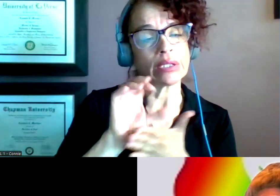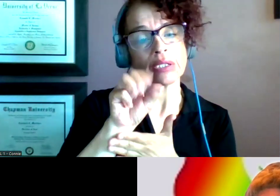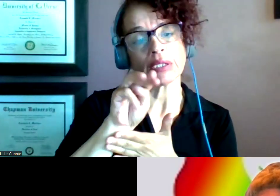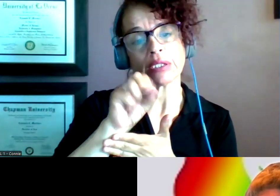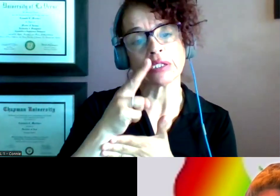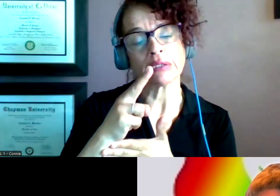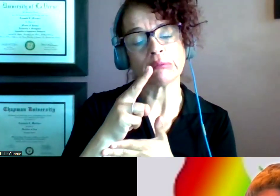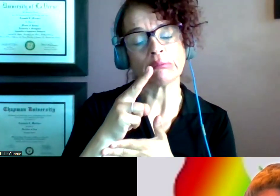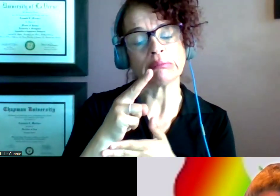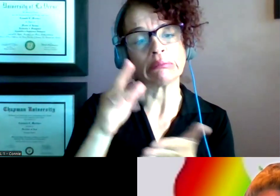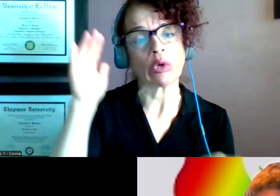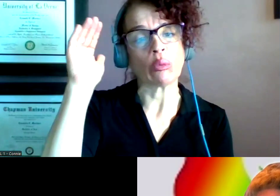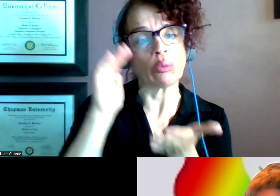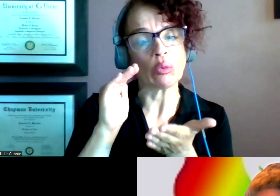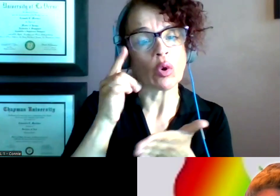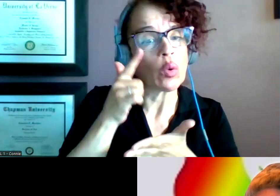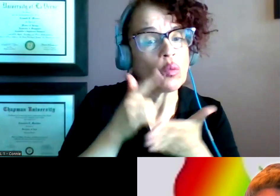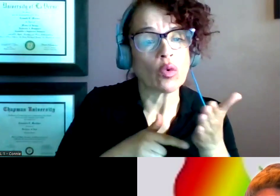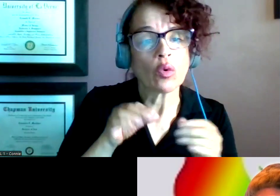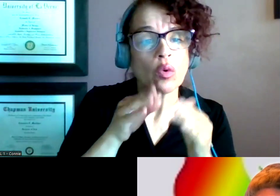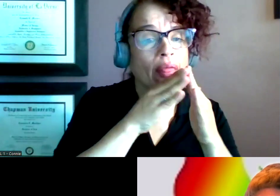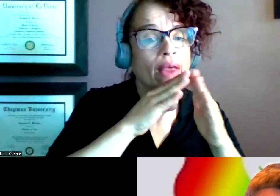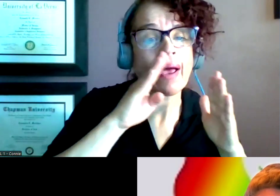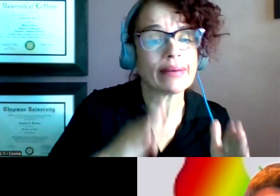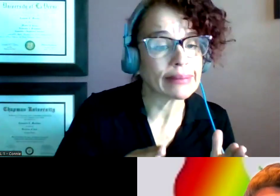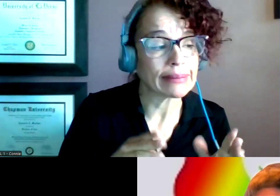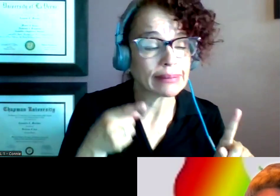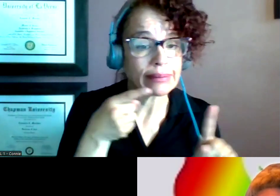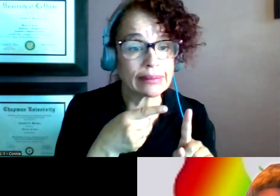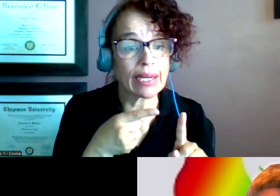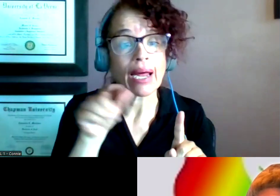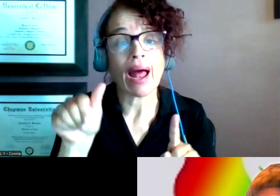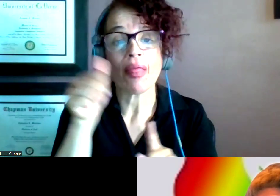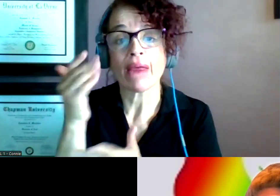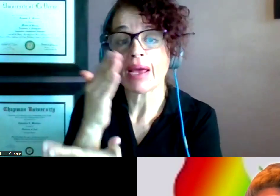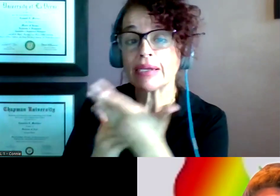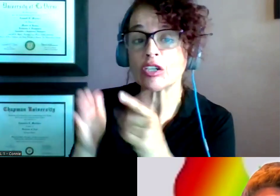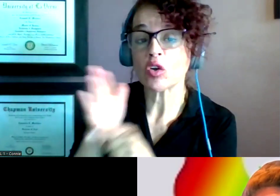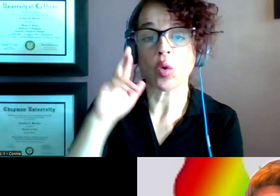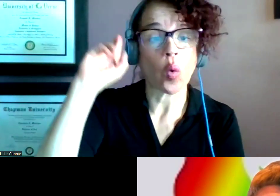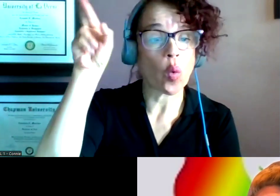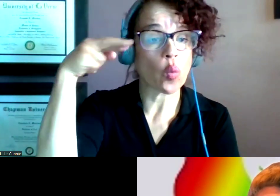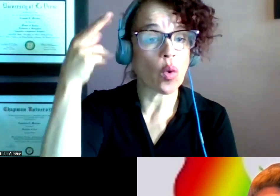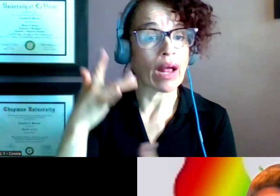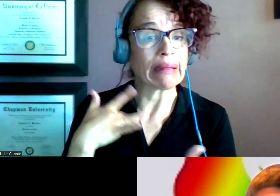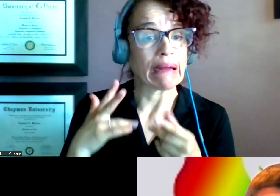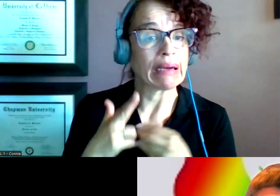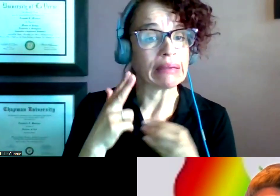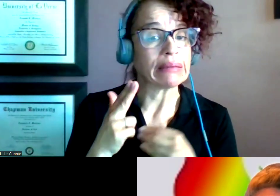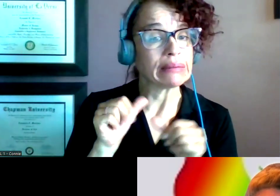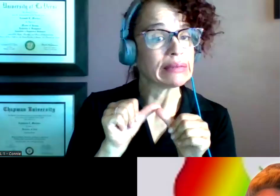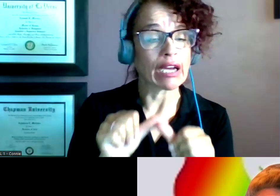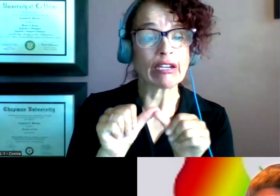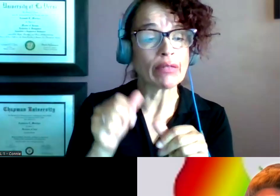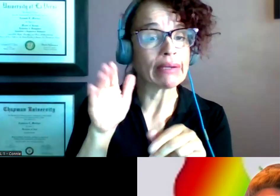too steep and would not vote for the House bill as is, another handful of Republicans are concerned that the cuts aren't steep